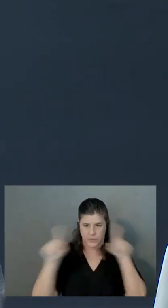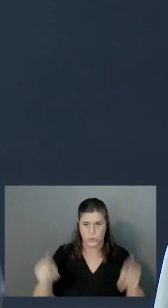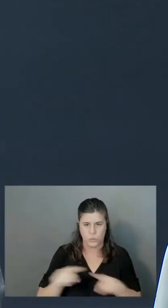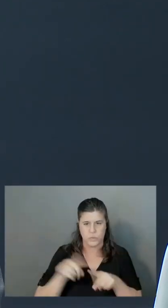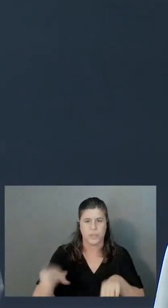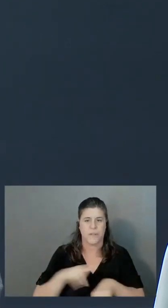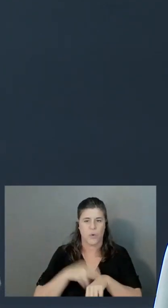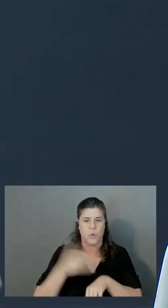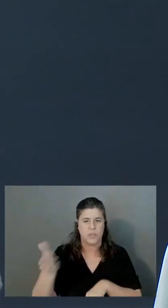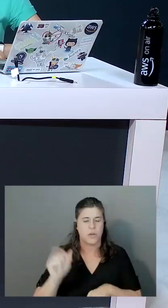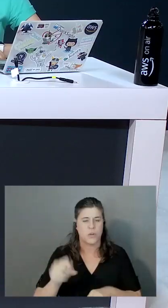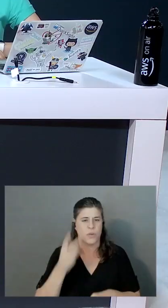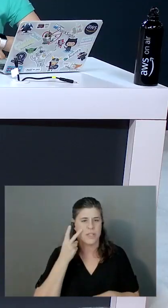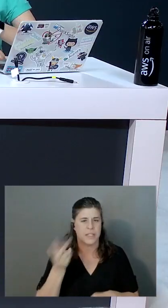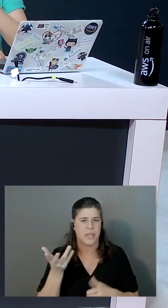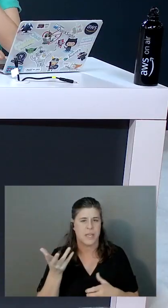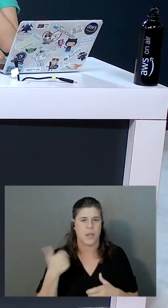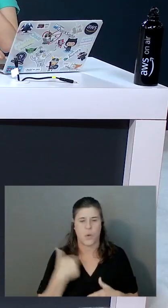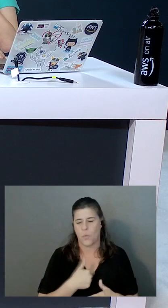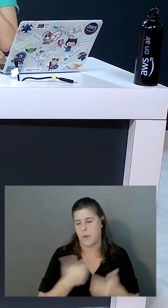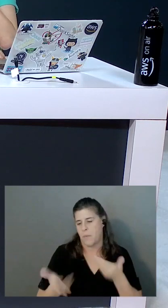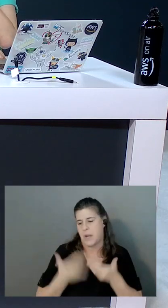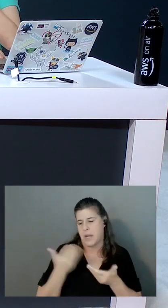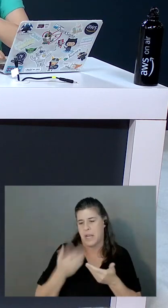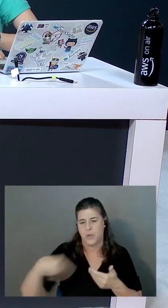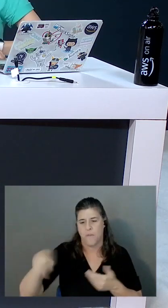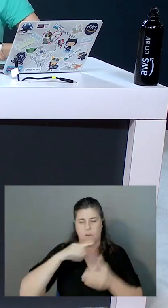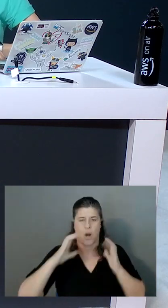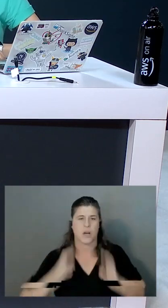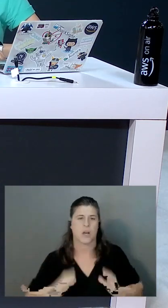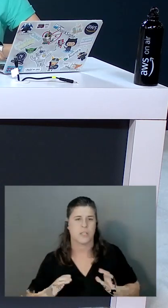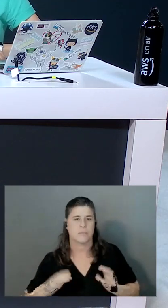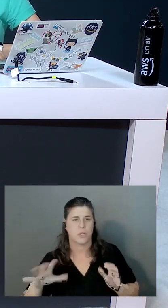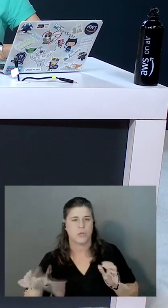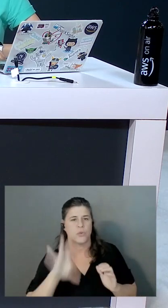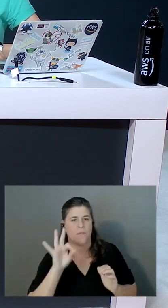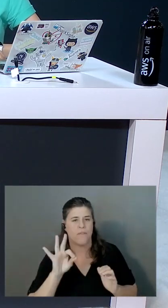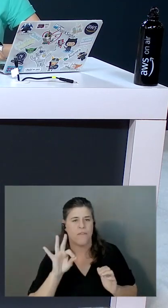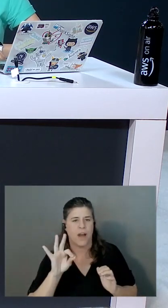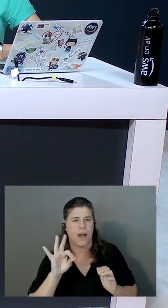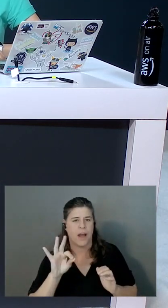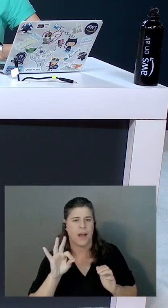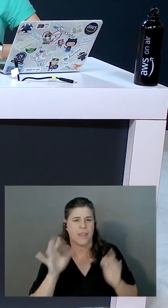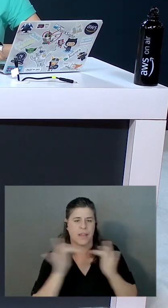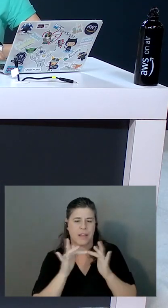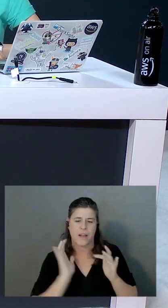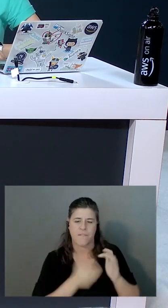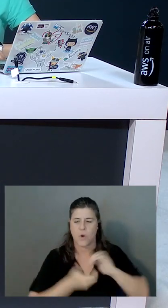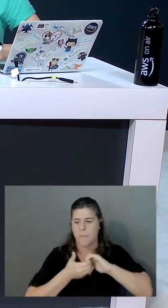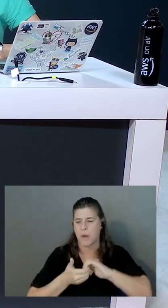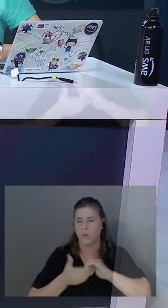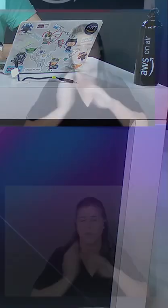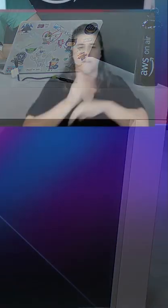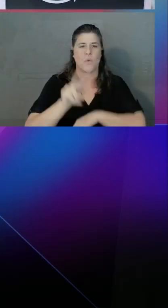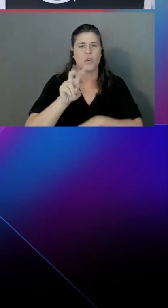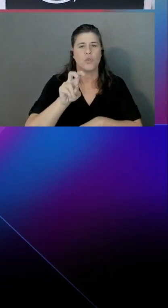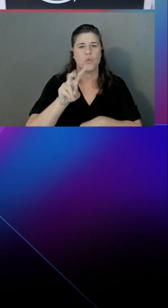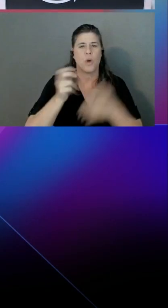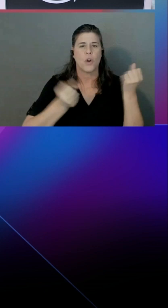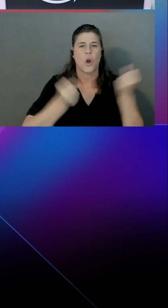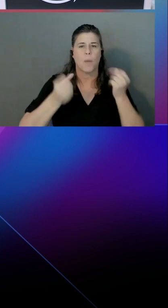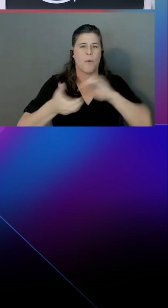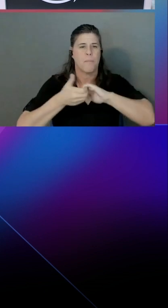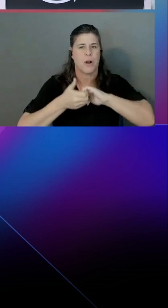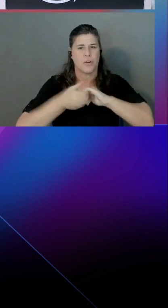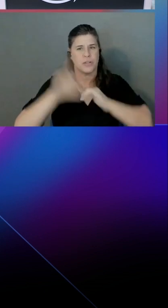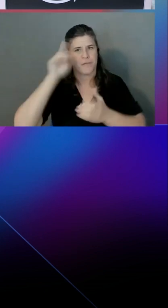where we make it easy for our customers to go in and find the content from our partners. We have over 200 automotive partners, if you can believe it. They all